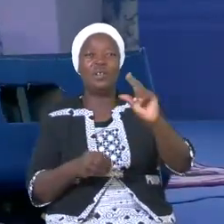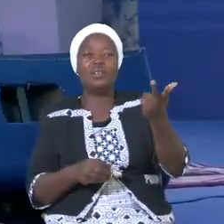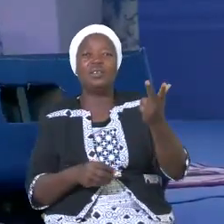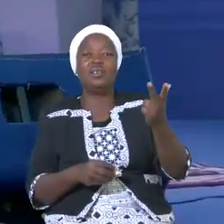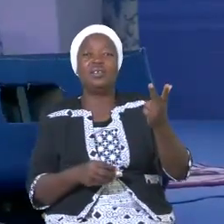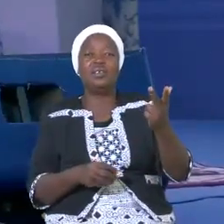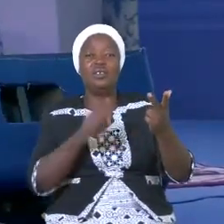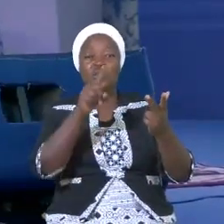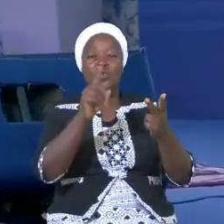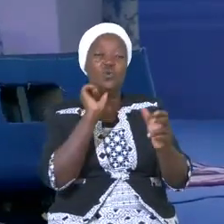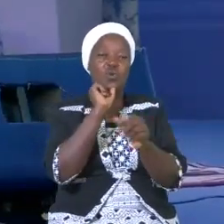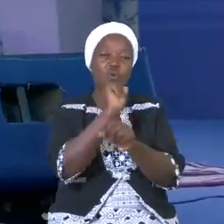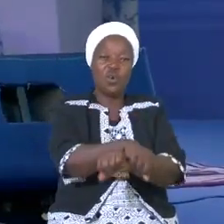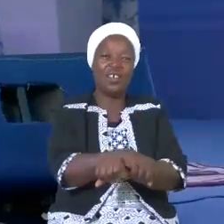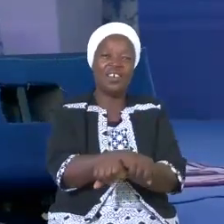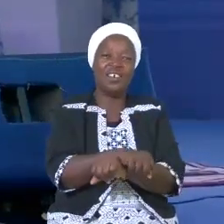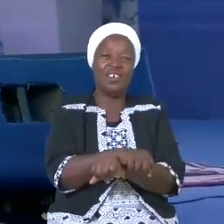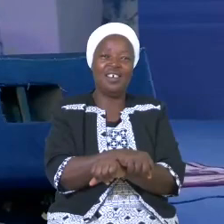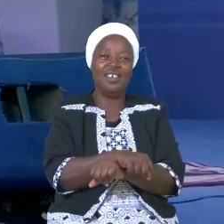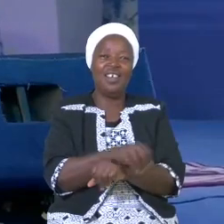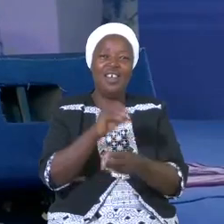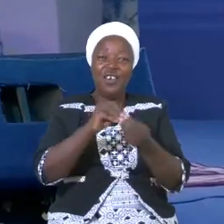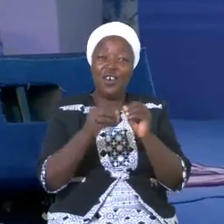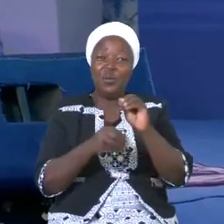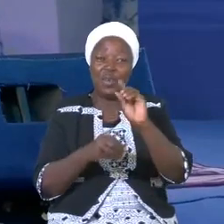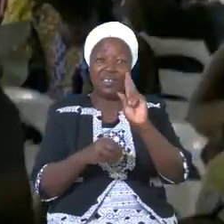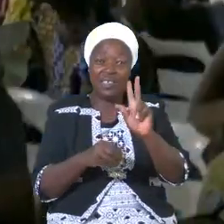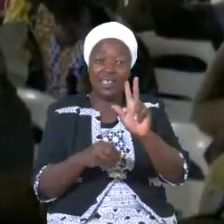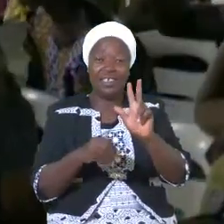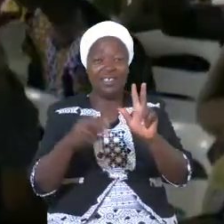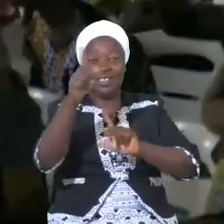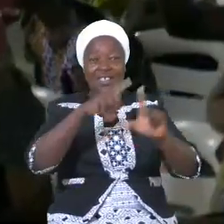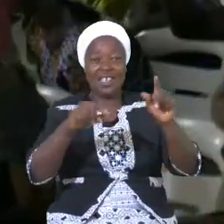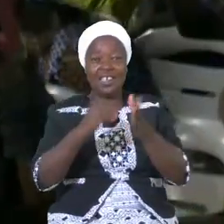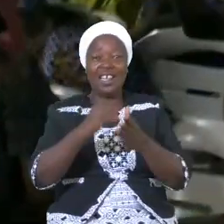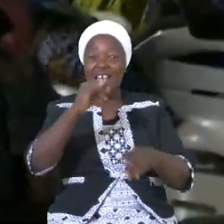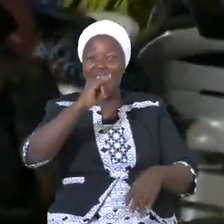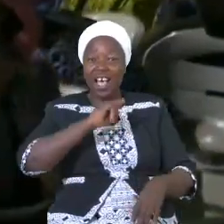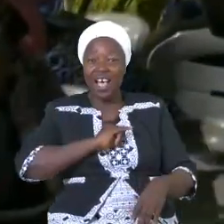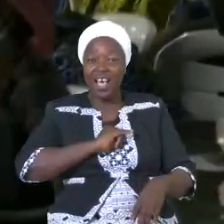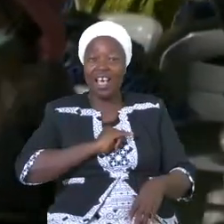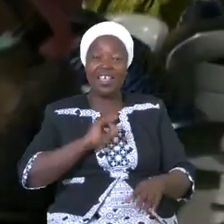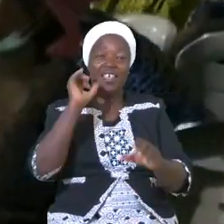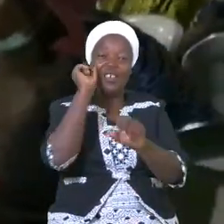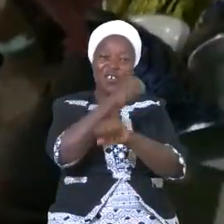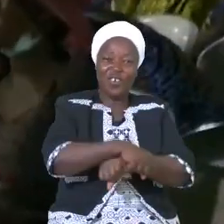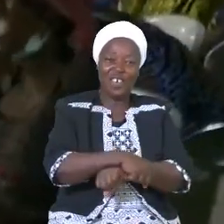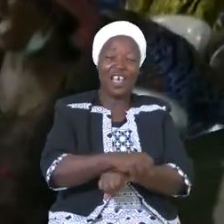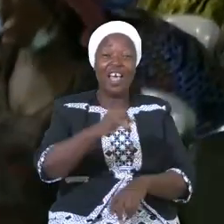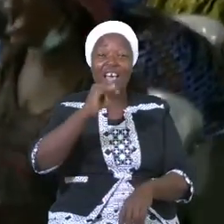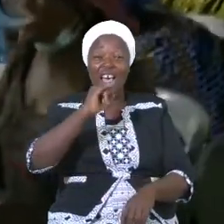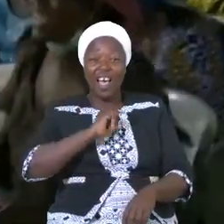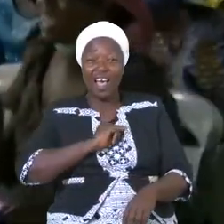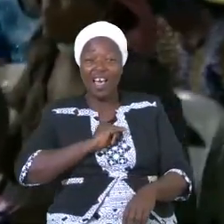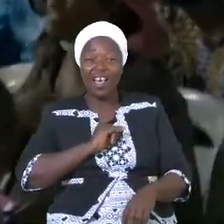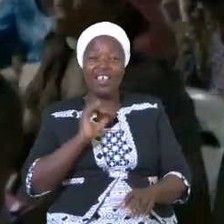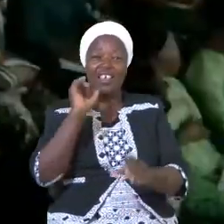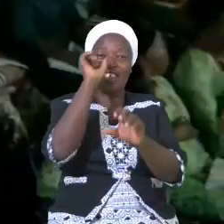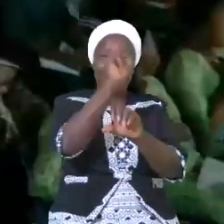conquer number three i conquer i conquer